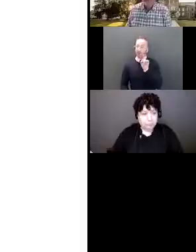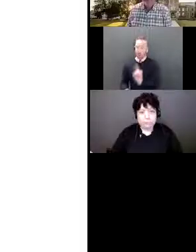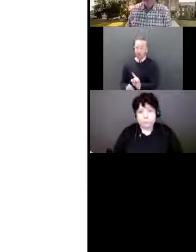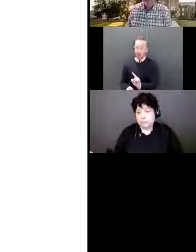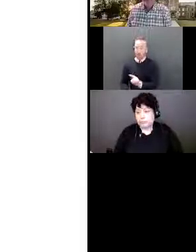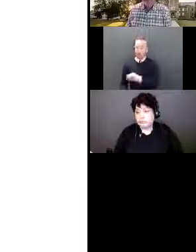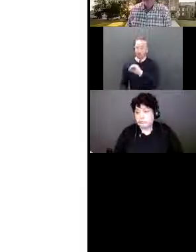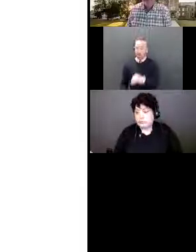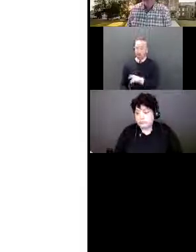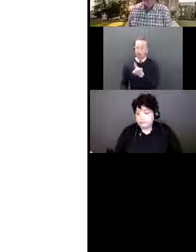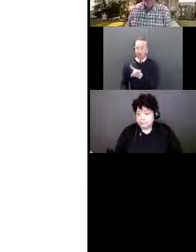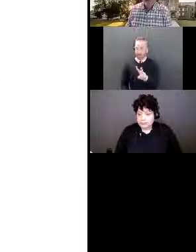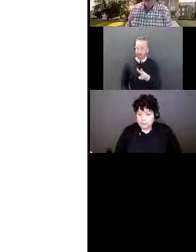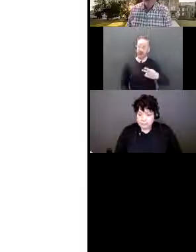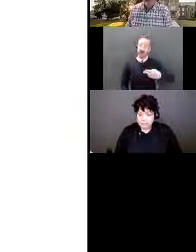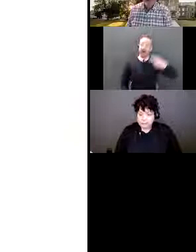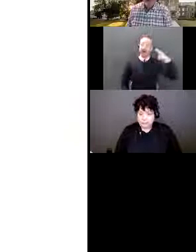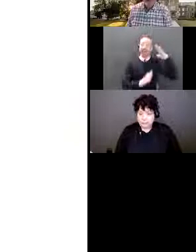15 to 24-year-olds.